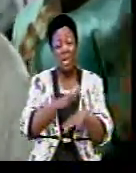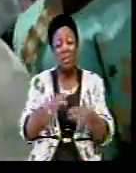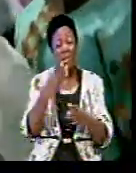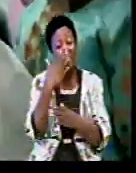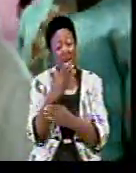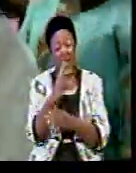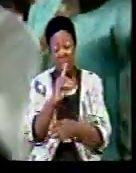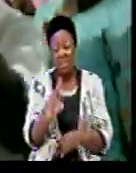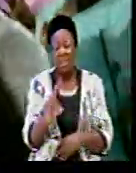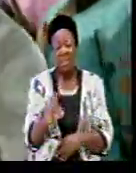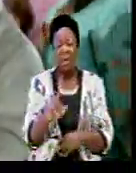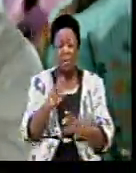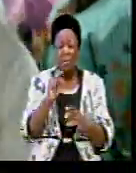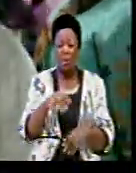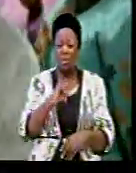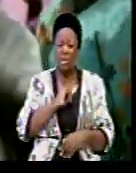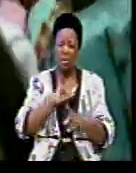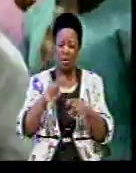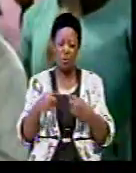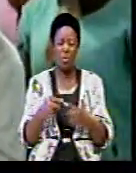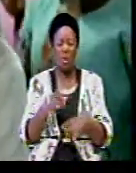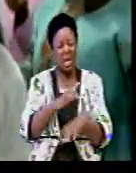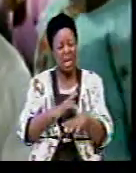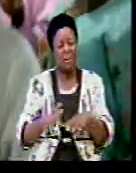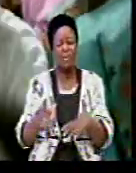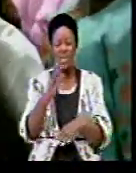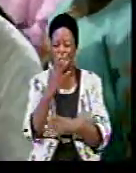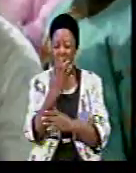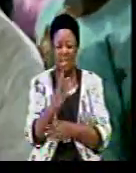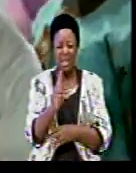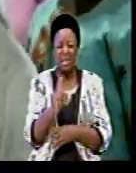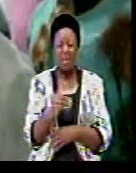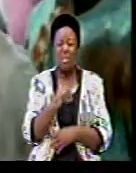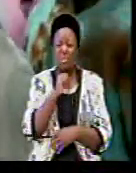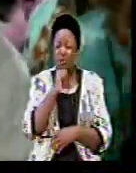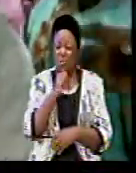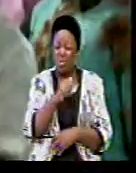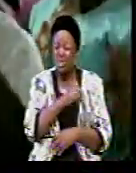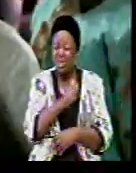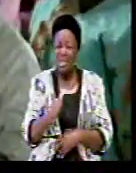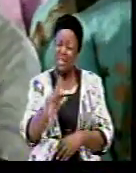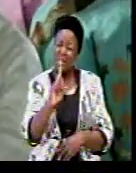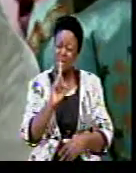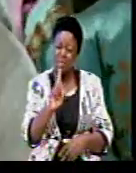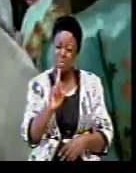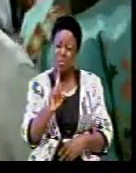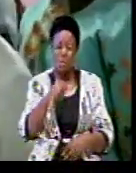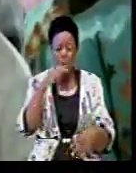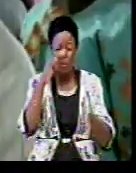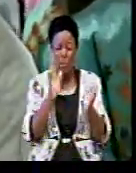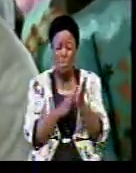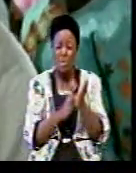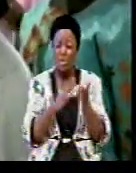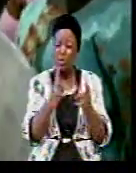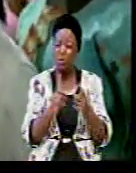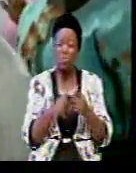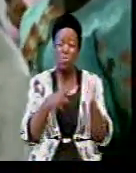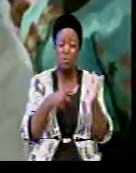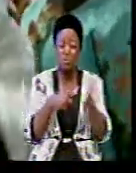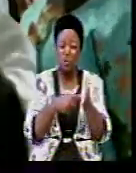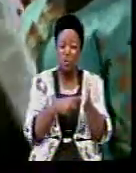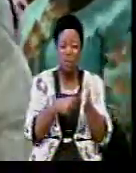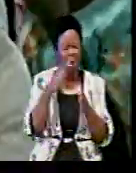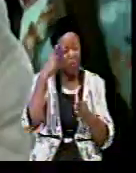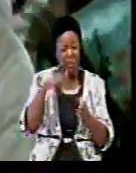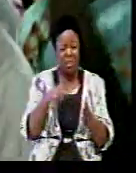Brother, you have dwelled long enough in that situation. You have dwelt long enough in that